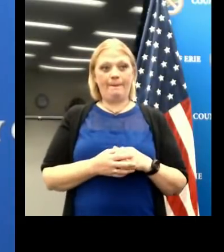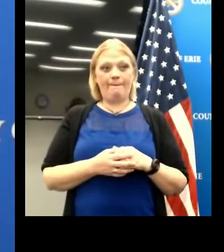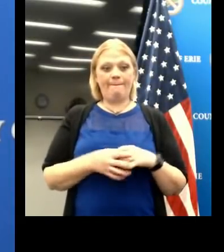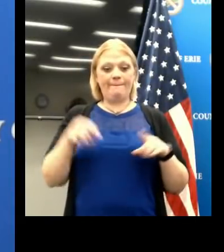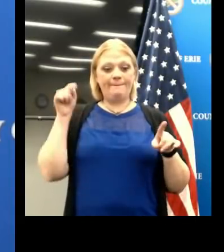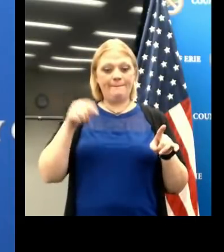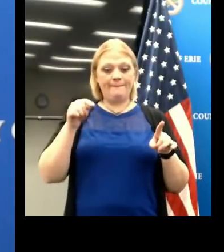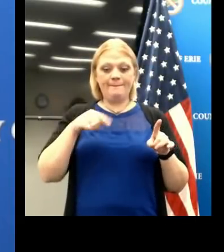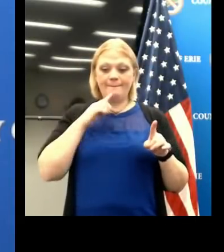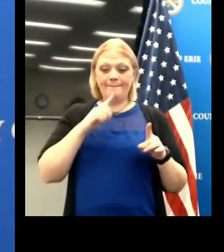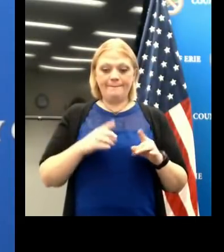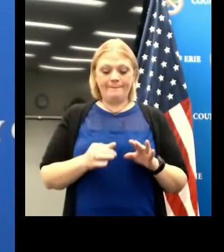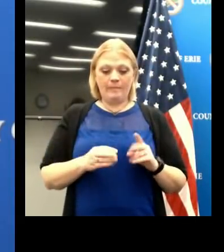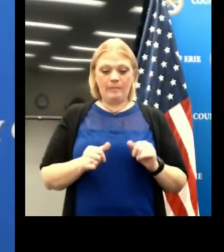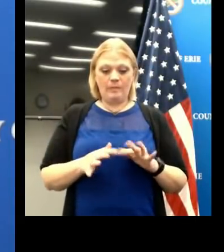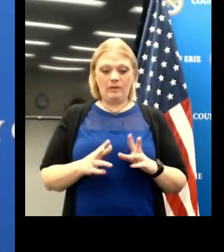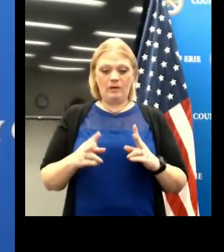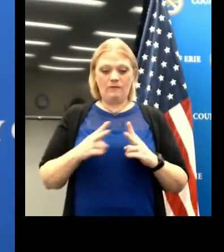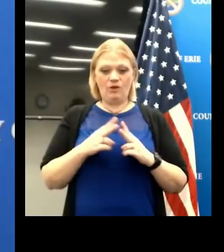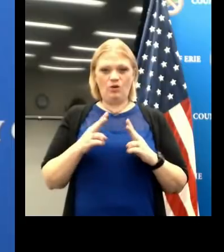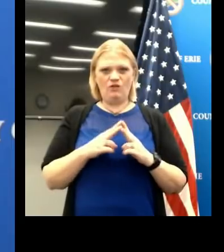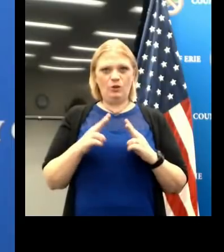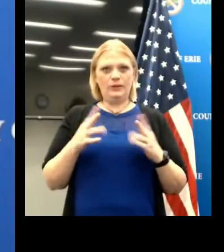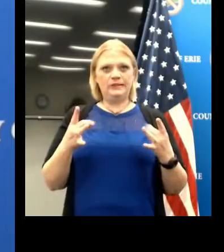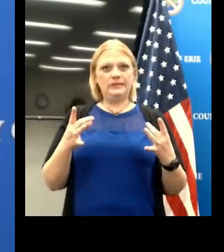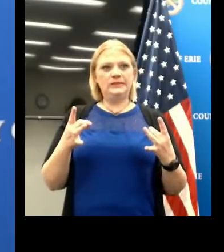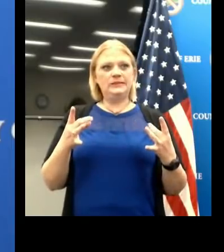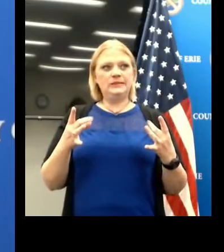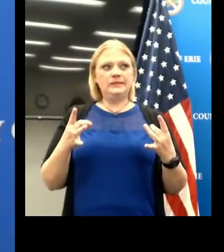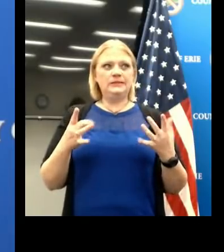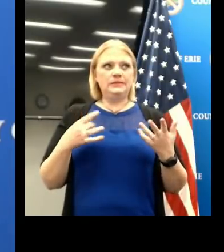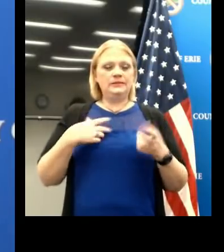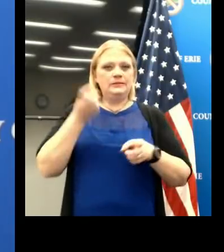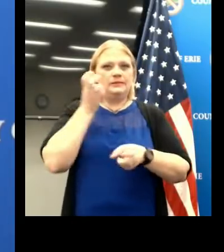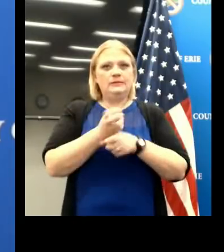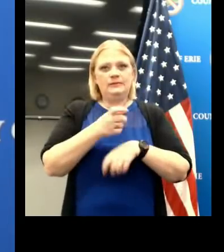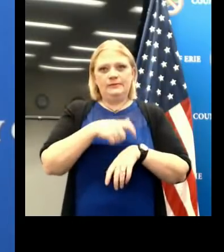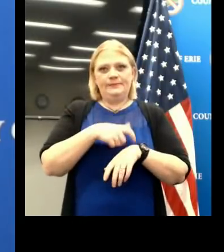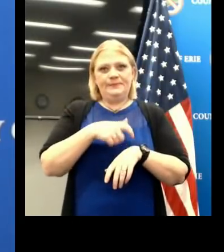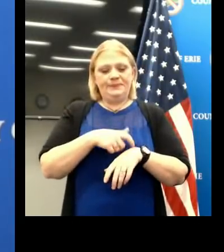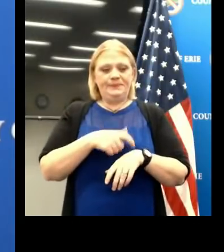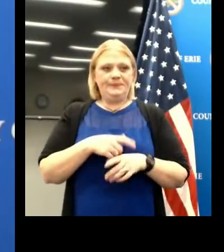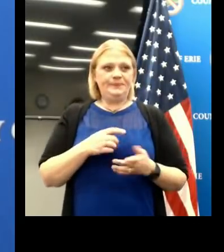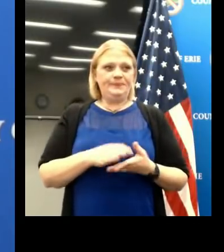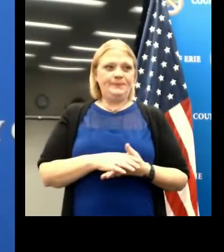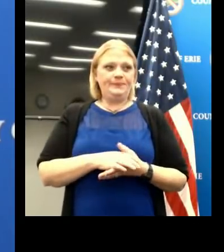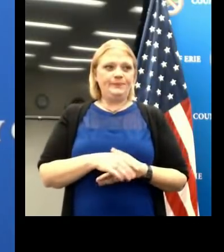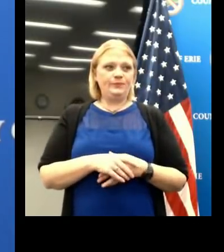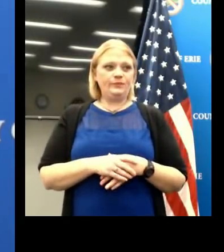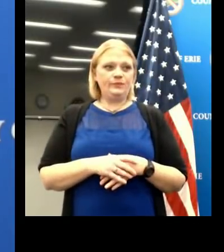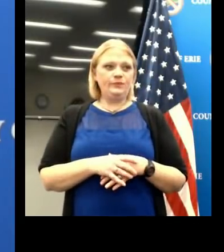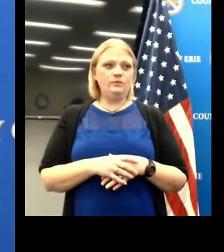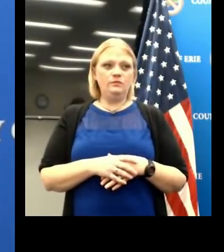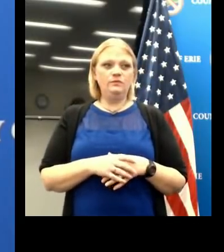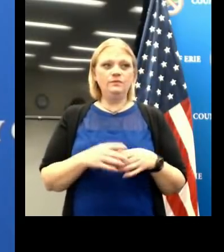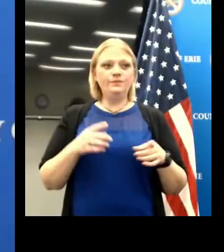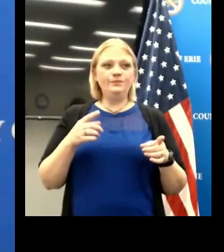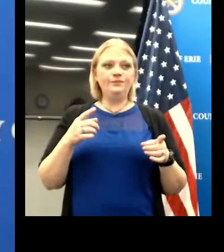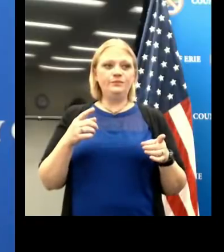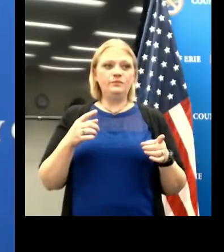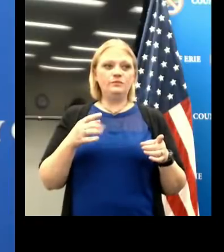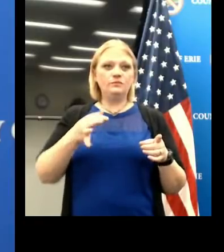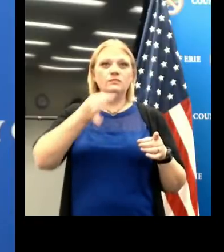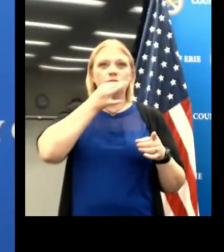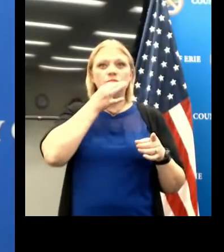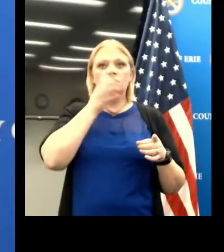this is a very, very tenuous time. We are on the edge of some terrible, terrible